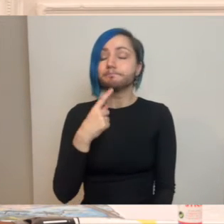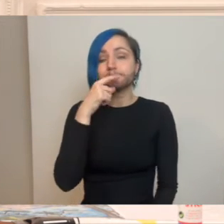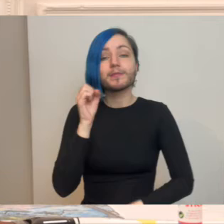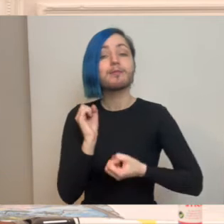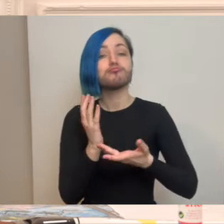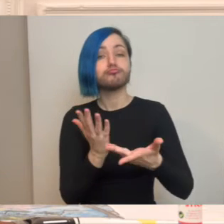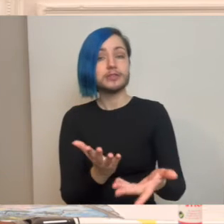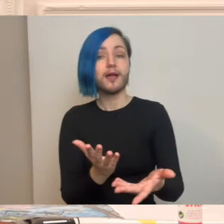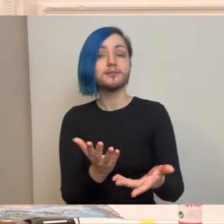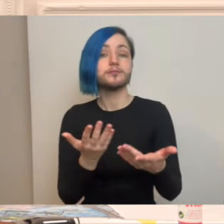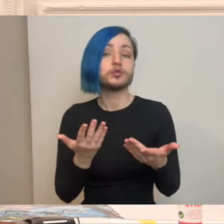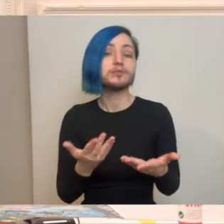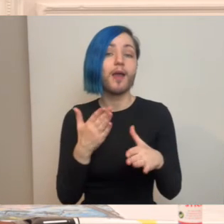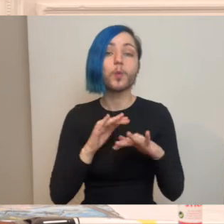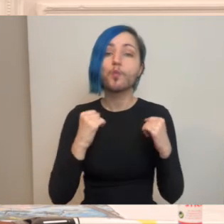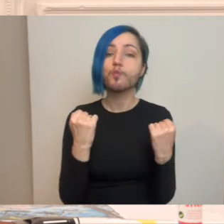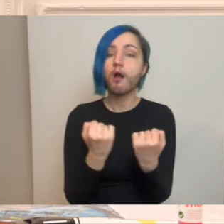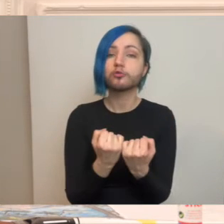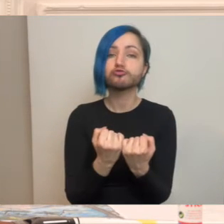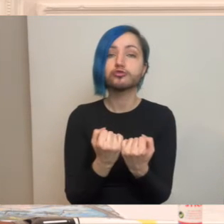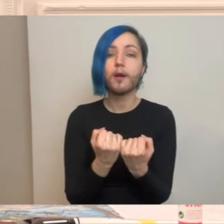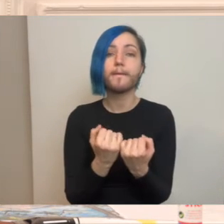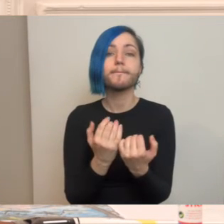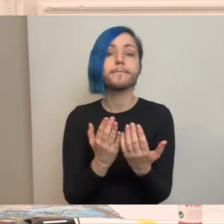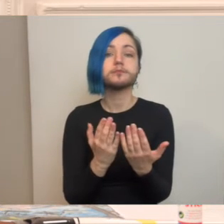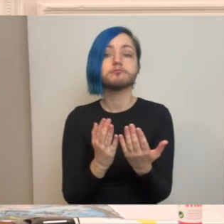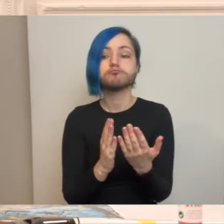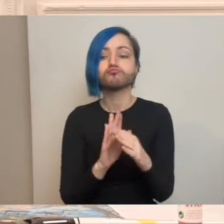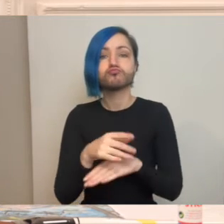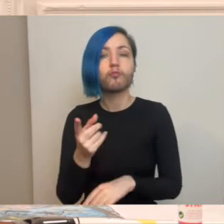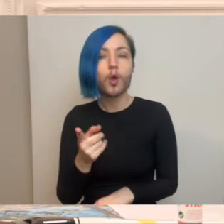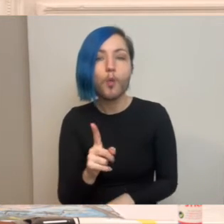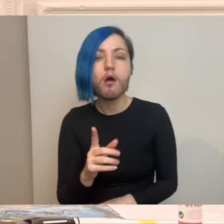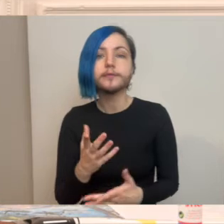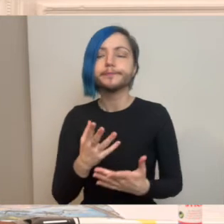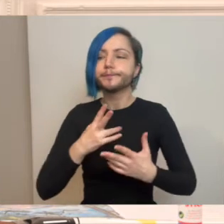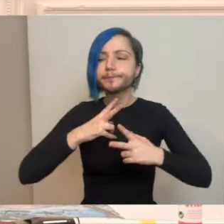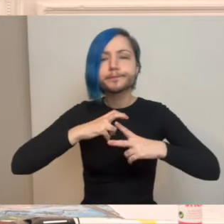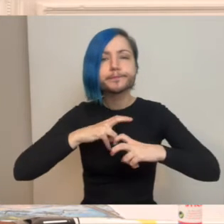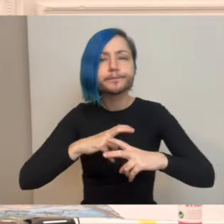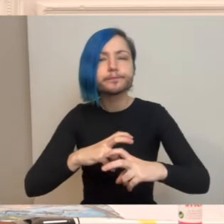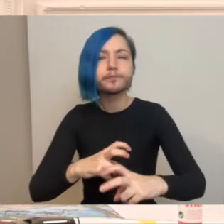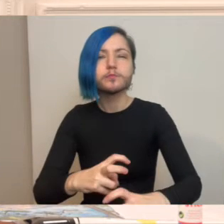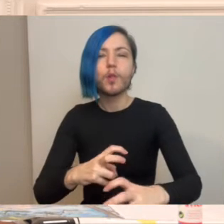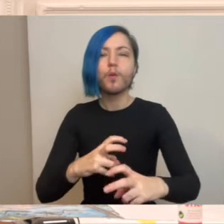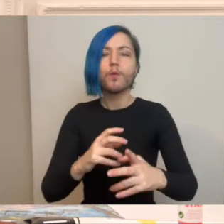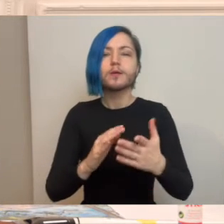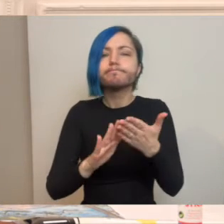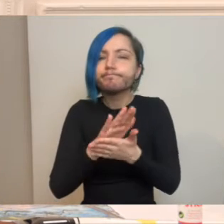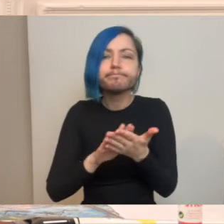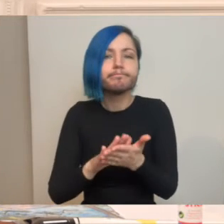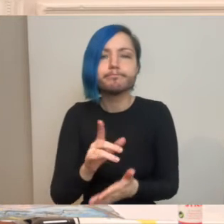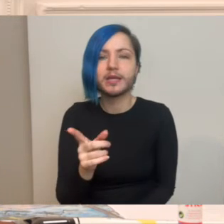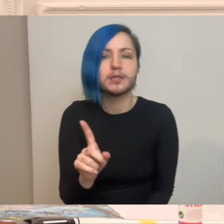present to you today a workshop during which we're going to explore what it